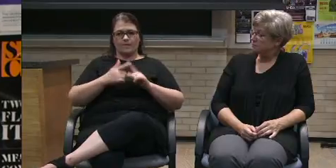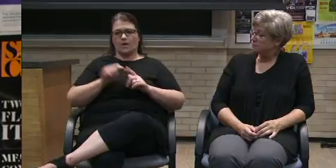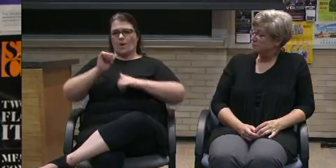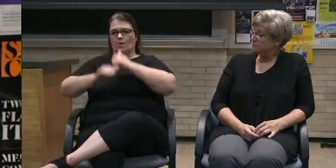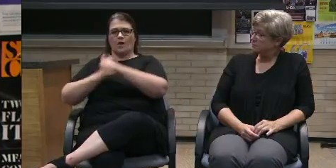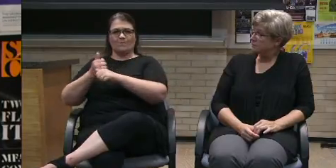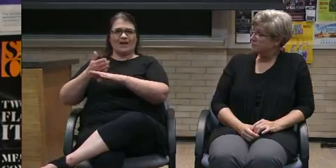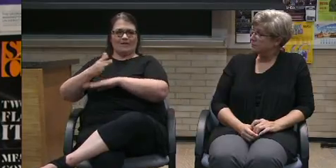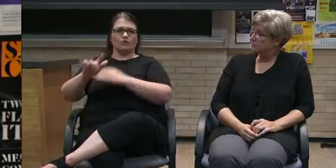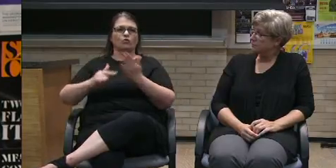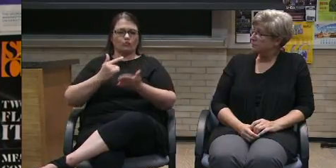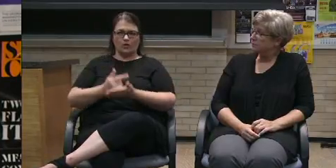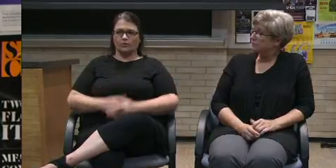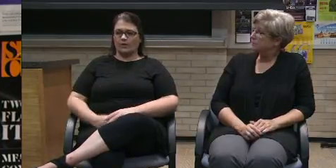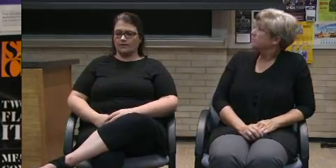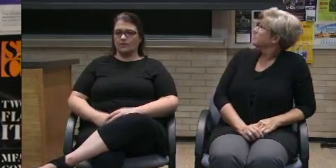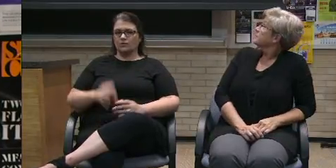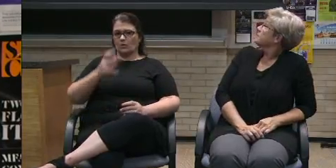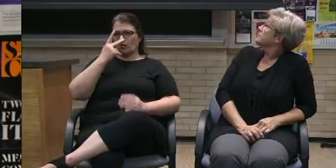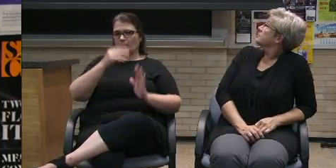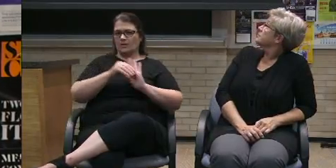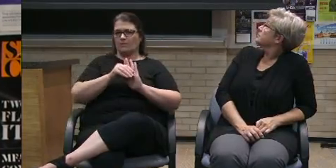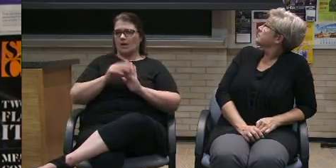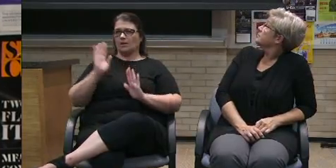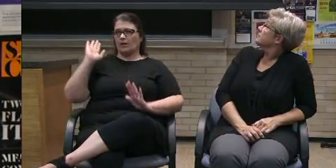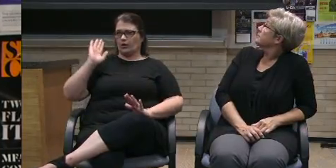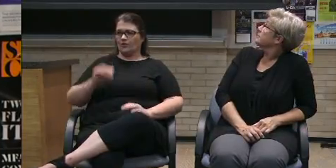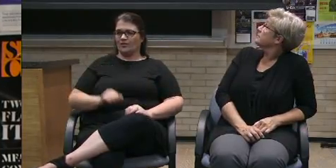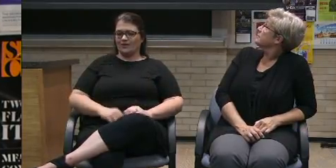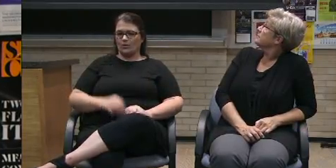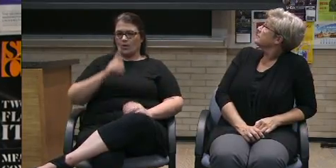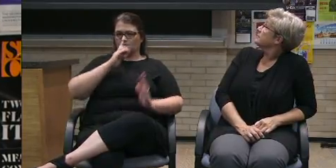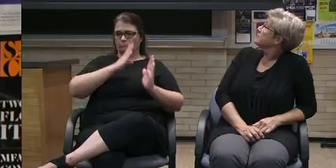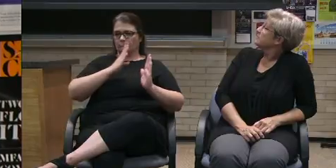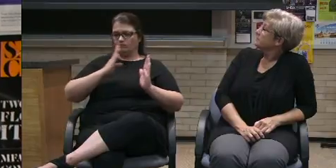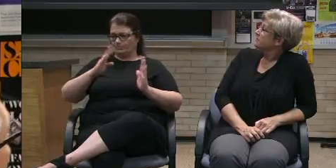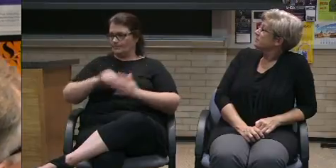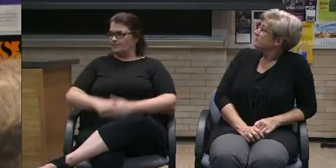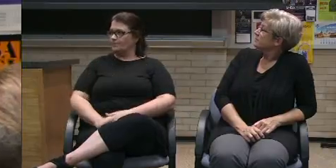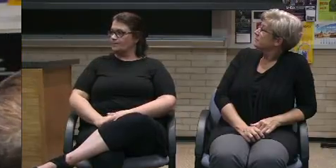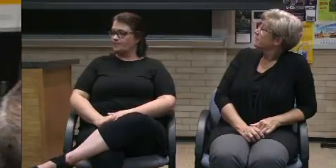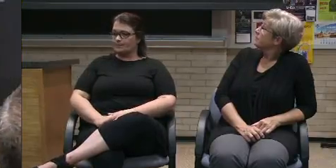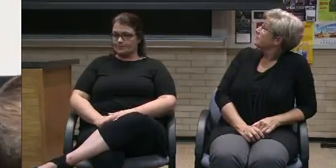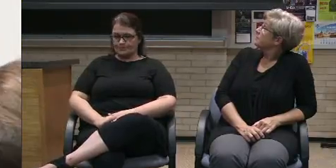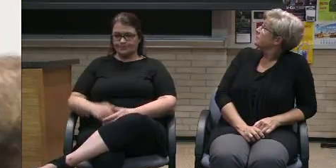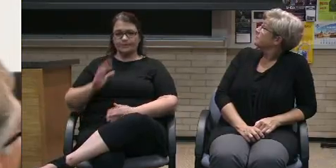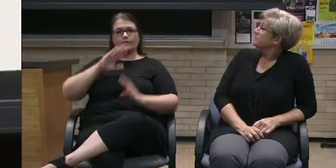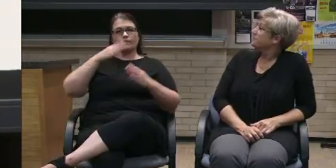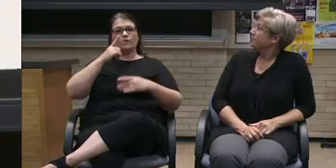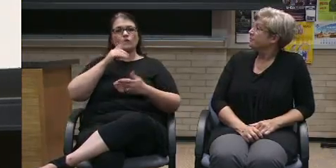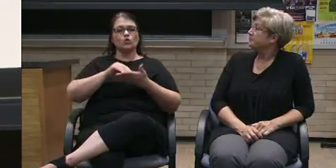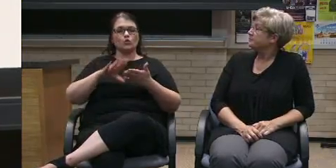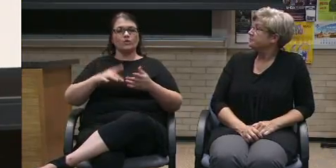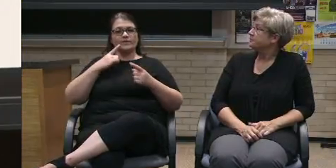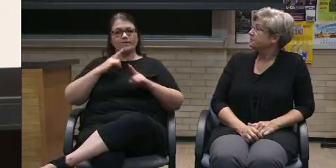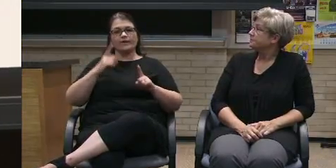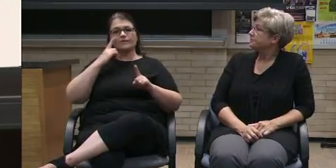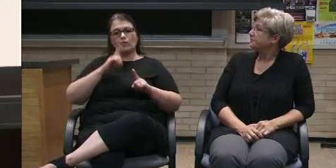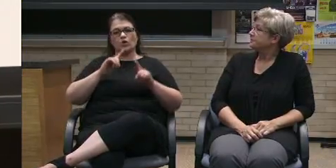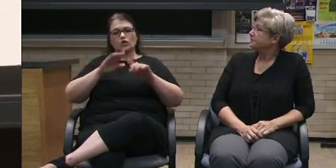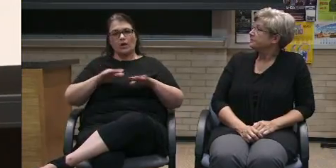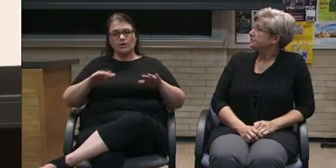in childhood, and you're going to see the model CARES, we'll put down the line here. Our focus for student success, for the childhood